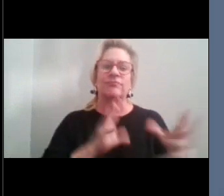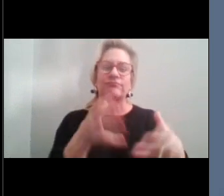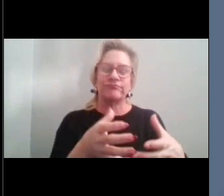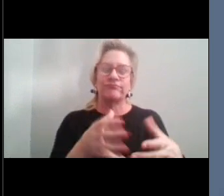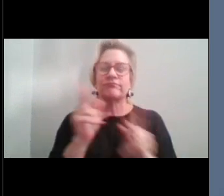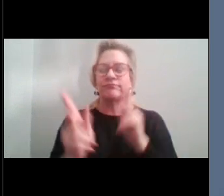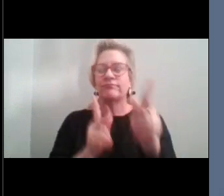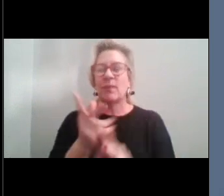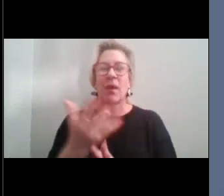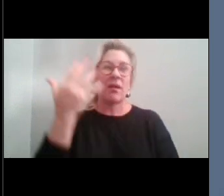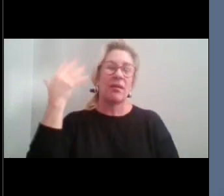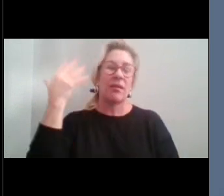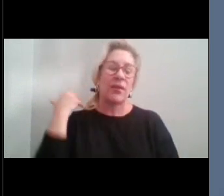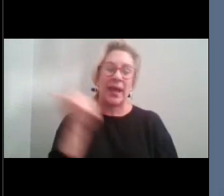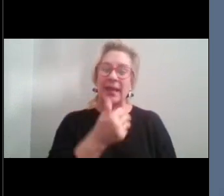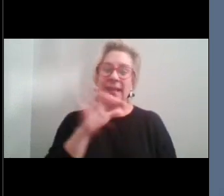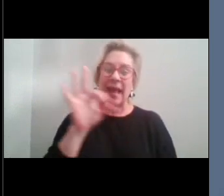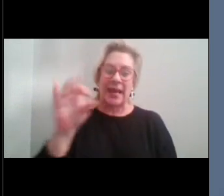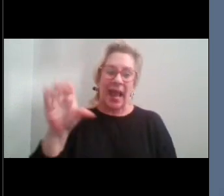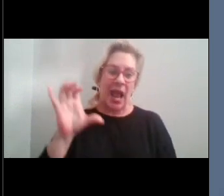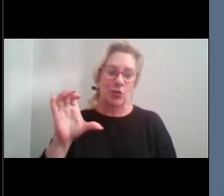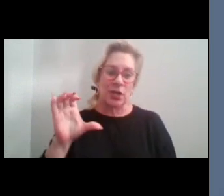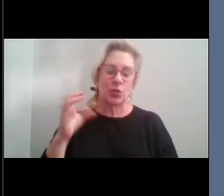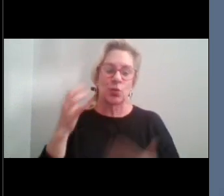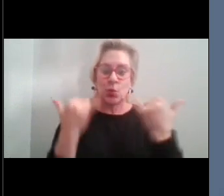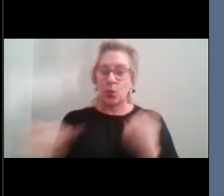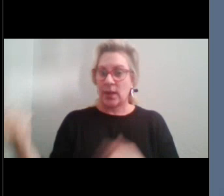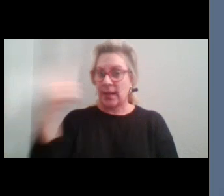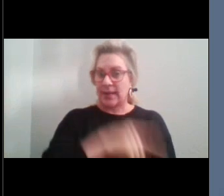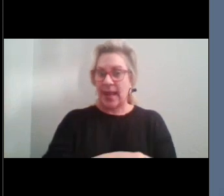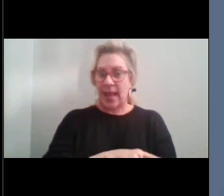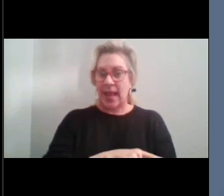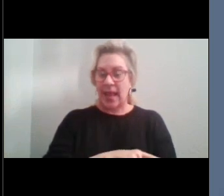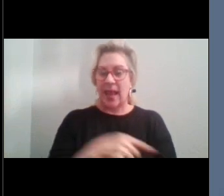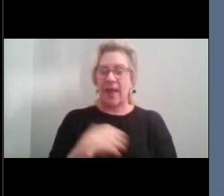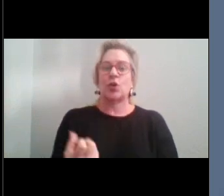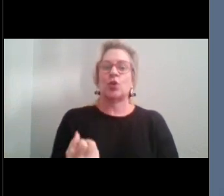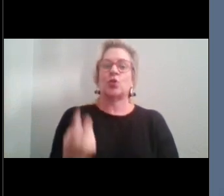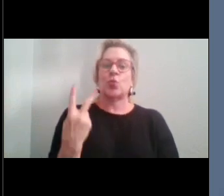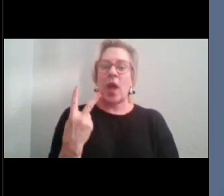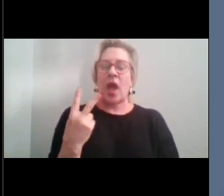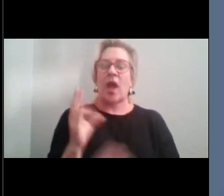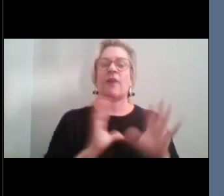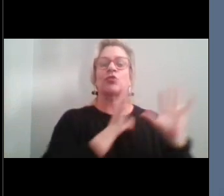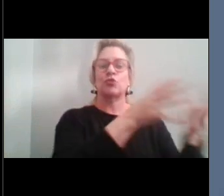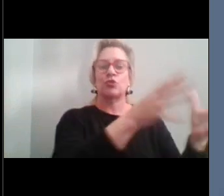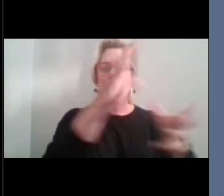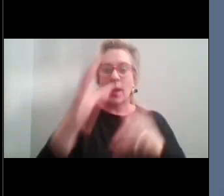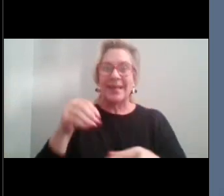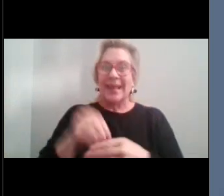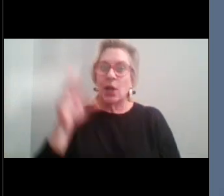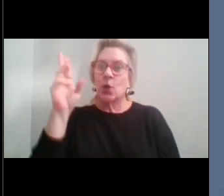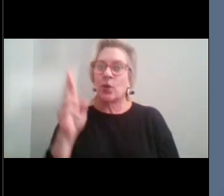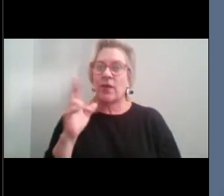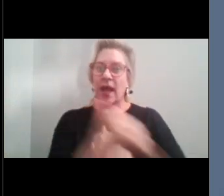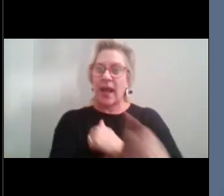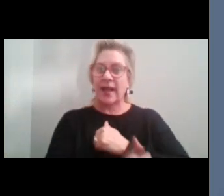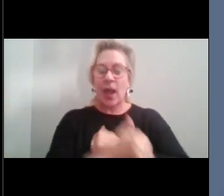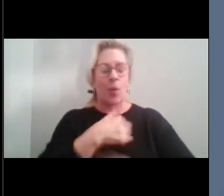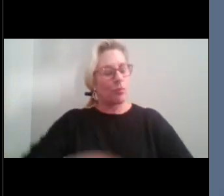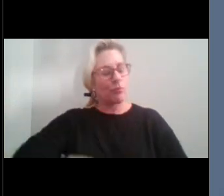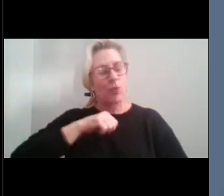back to the 19th century. Today there remains 12 sovereign tribes in Riverside County. We are proud to